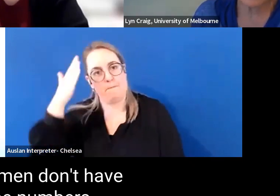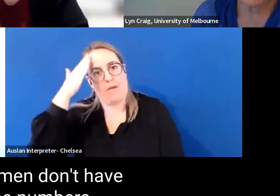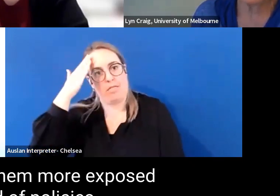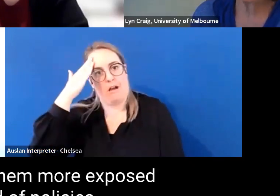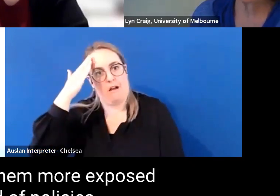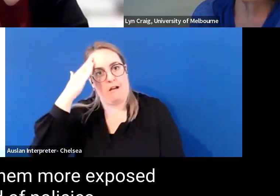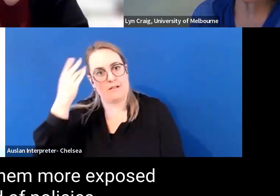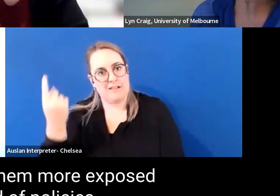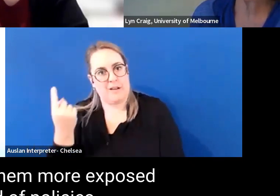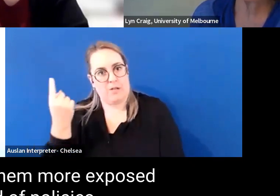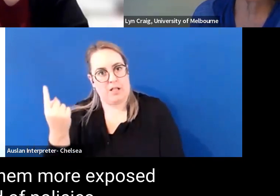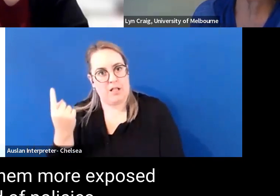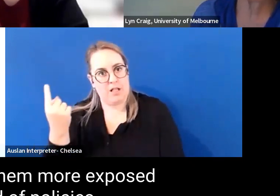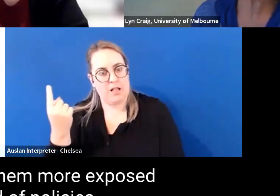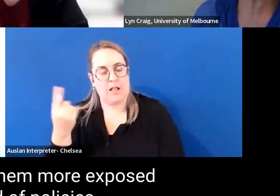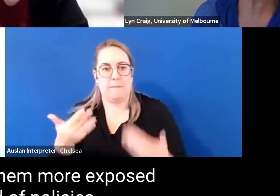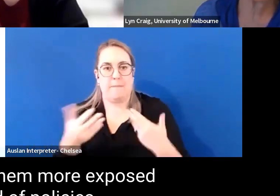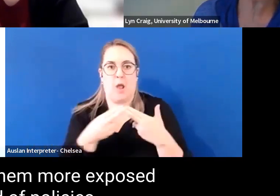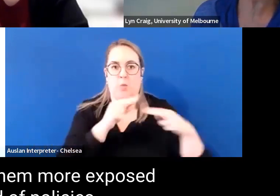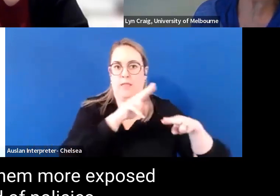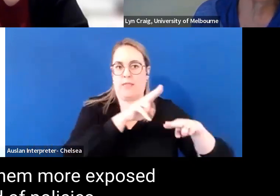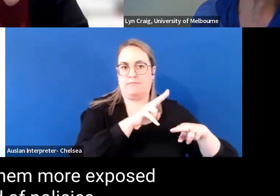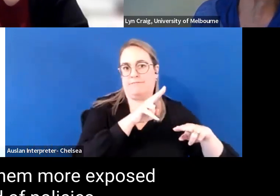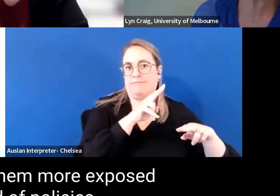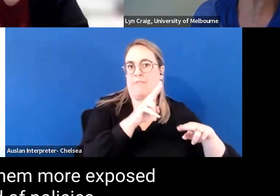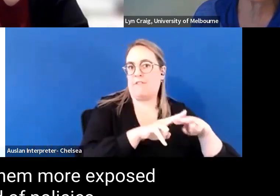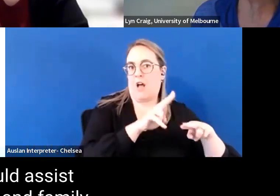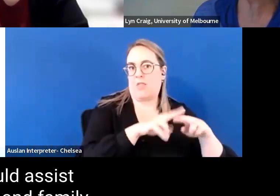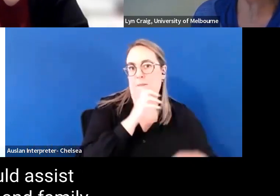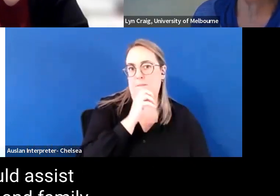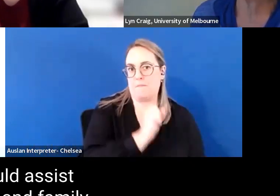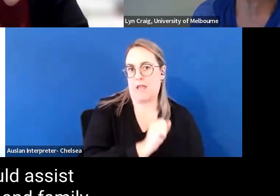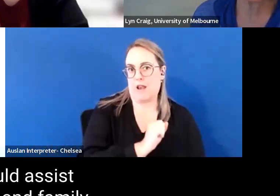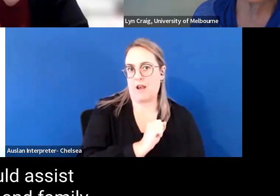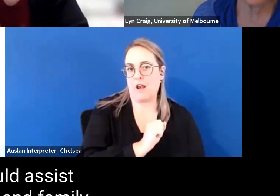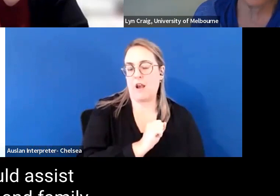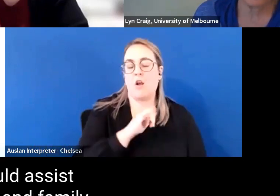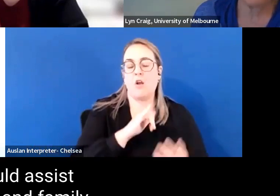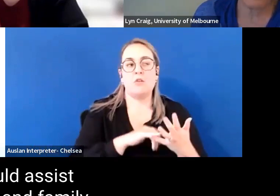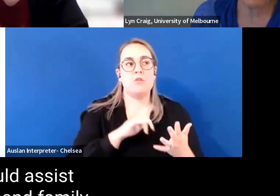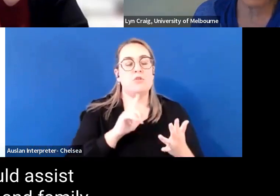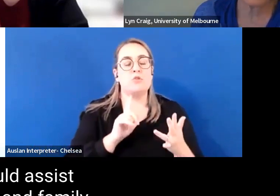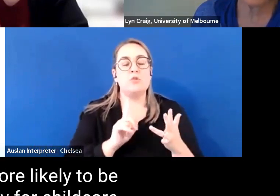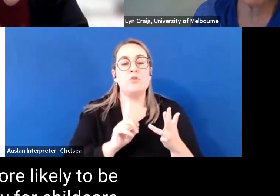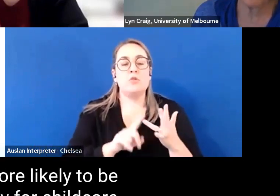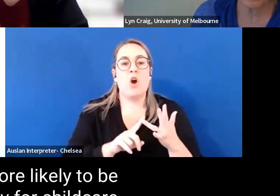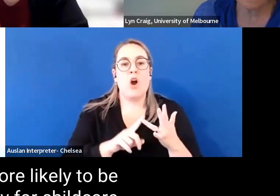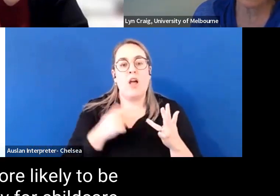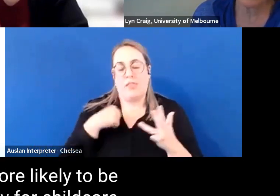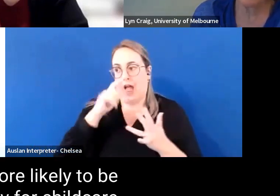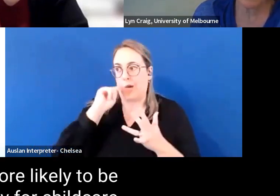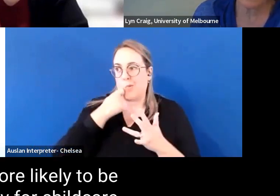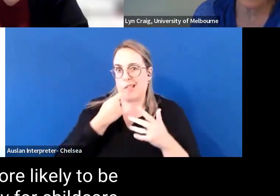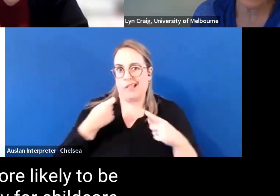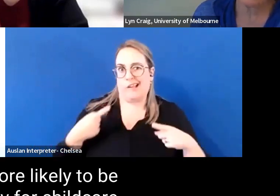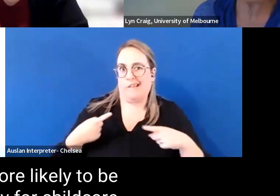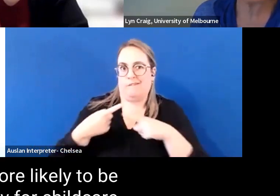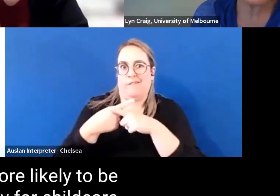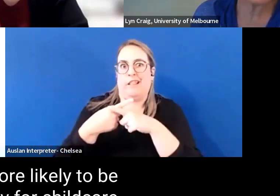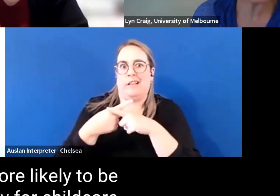numbers, and that makes them more exposed to the kind of policies that could assist with work and family. So they're more likely to